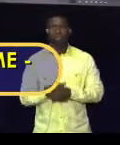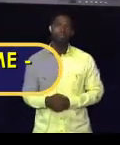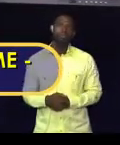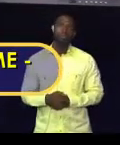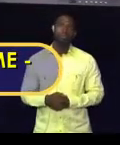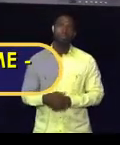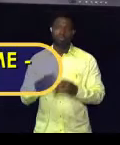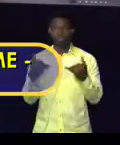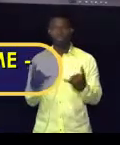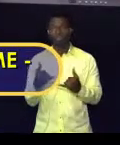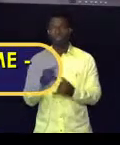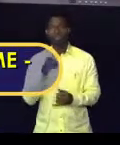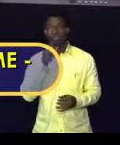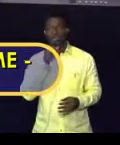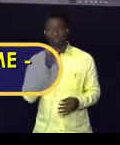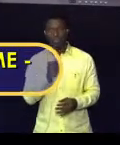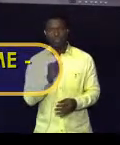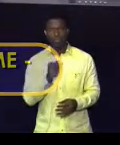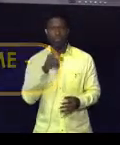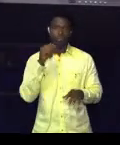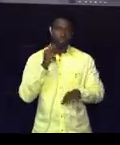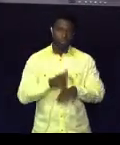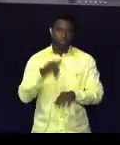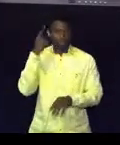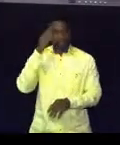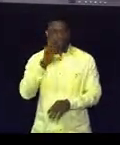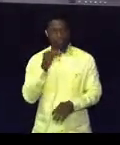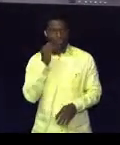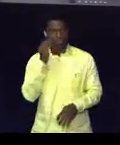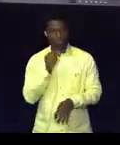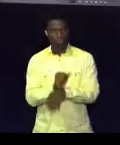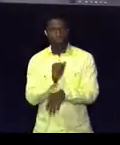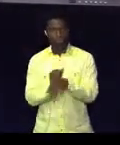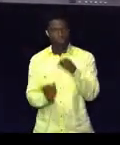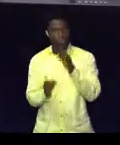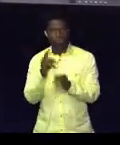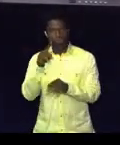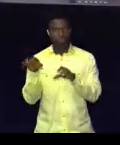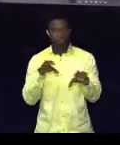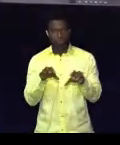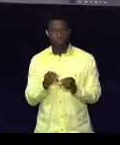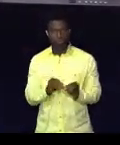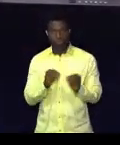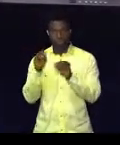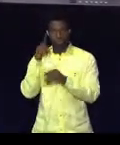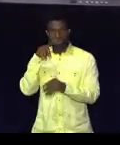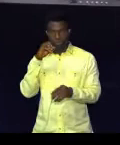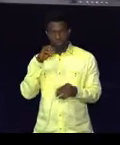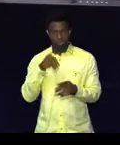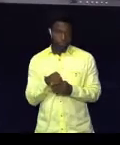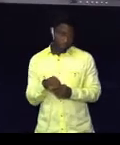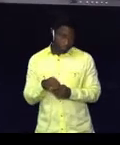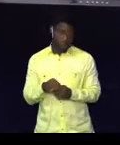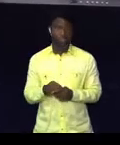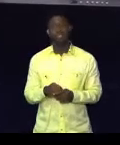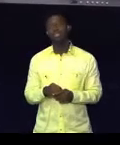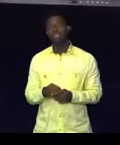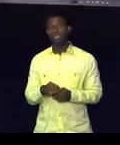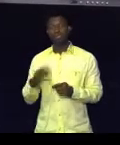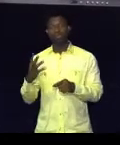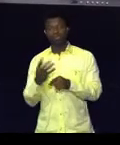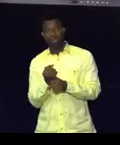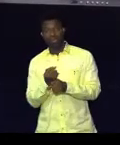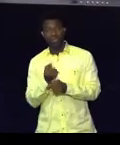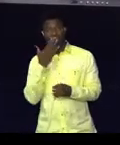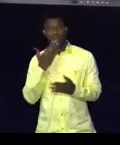celebrate you. Now, it's time for your assignments, which of course, if you do, puts you in contention for a pack